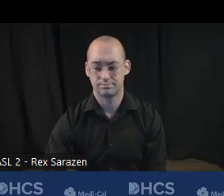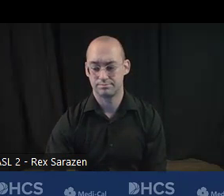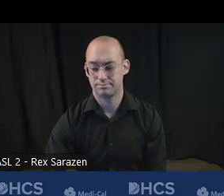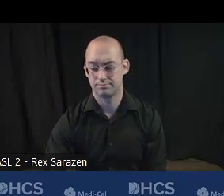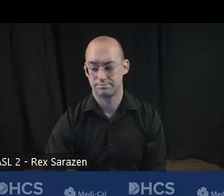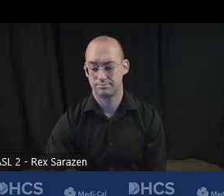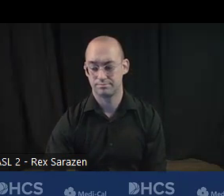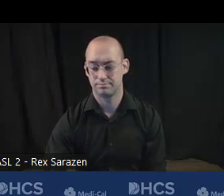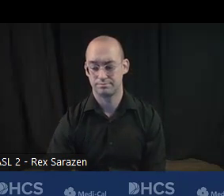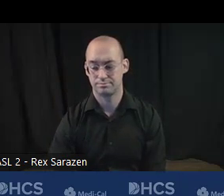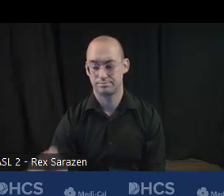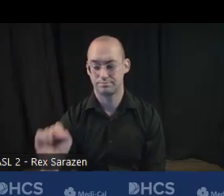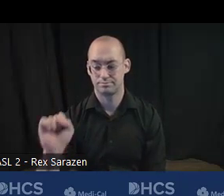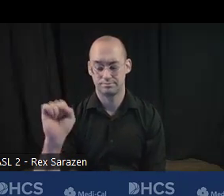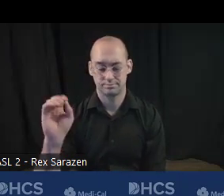So